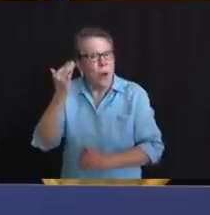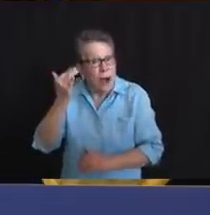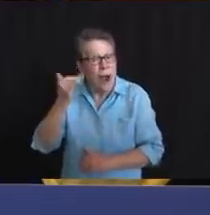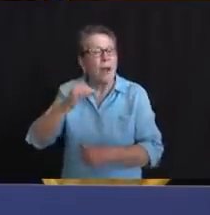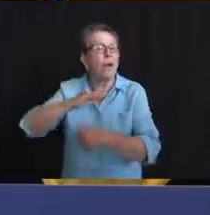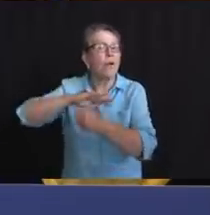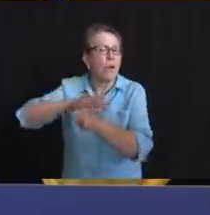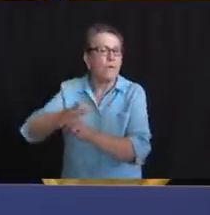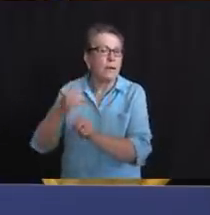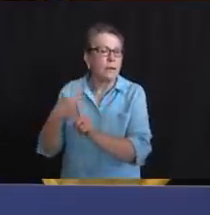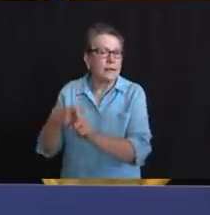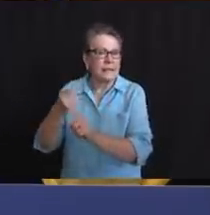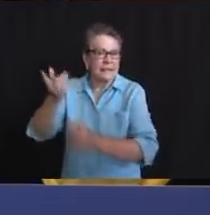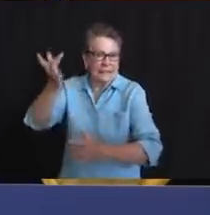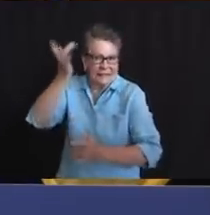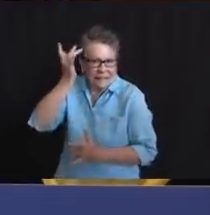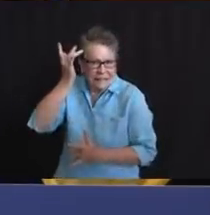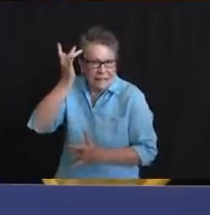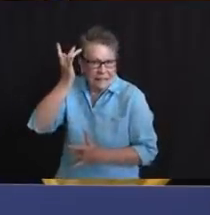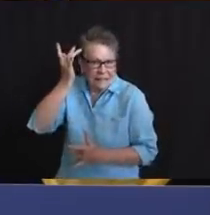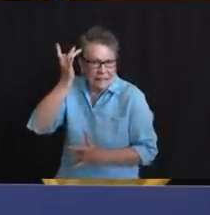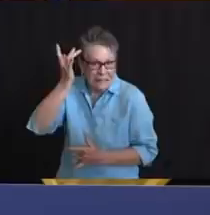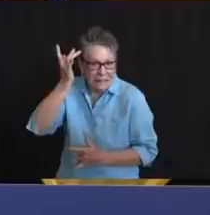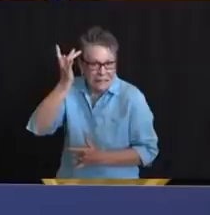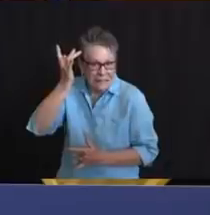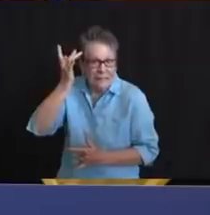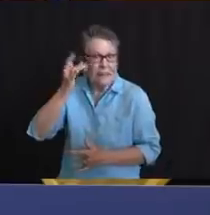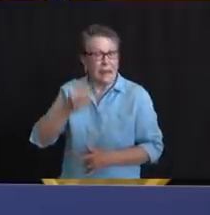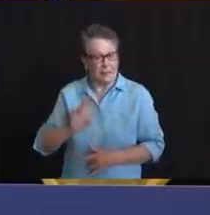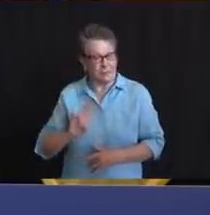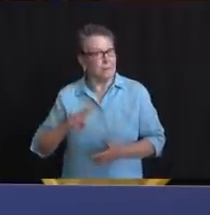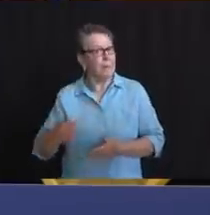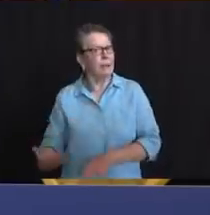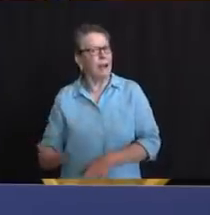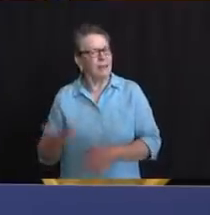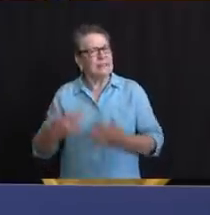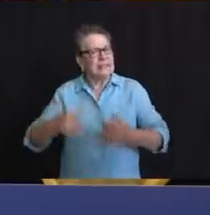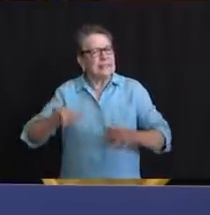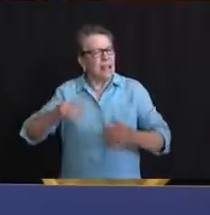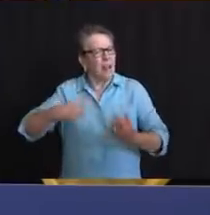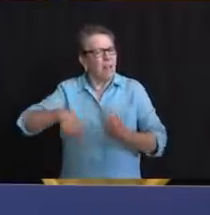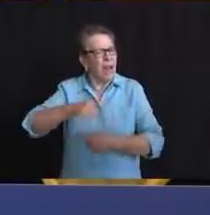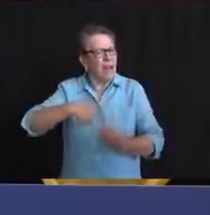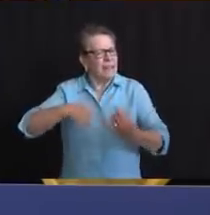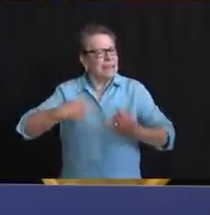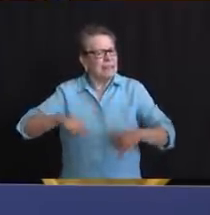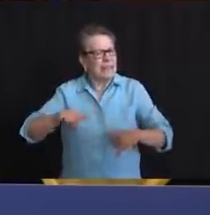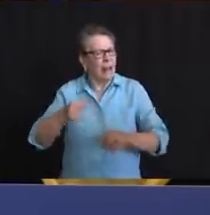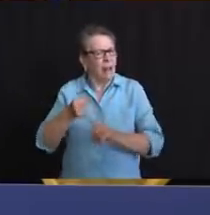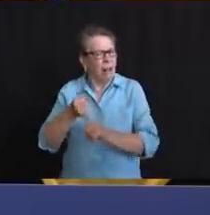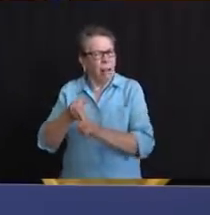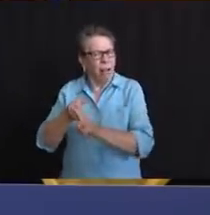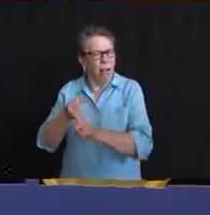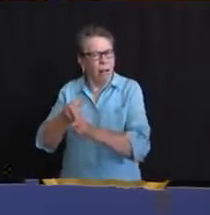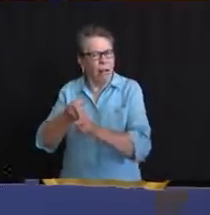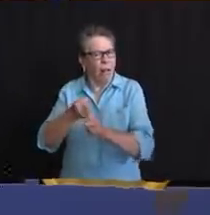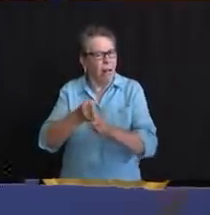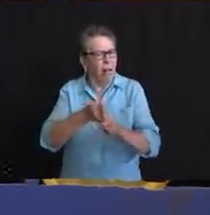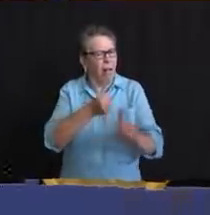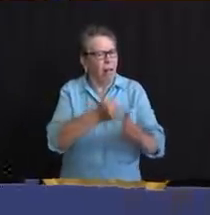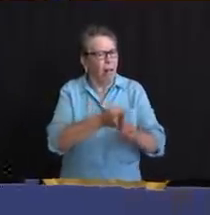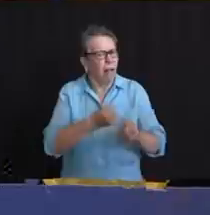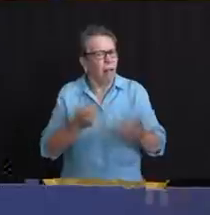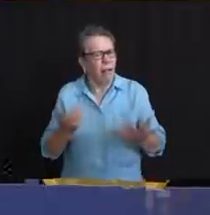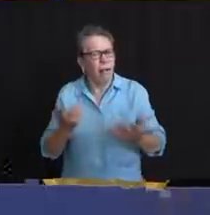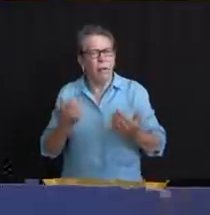is enormous progress. And again, you're constantly trying to balance things. We believe this is the responsible moment